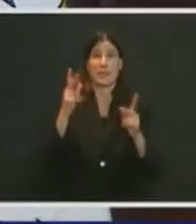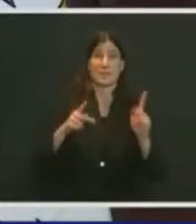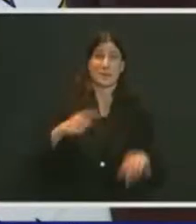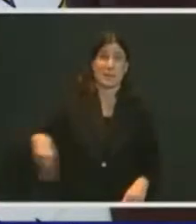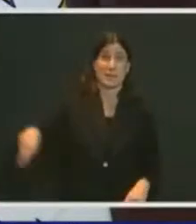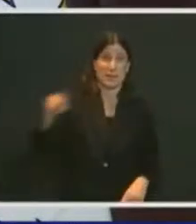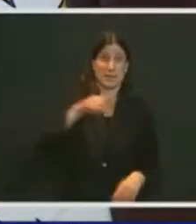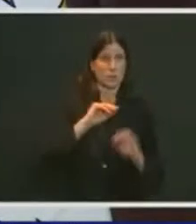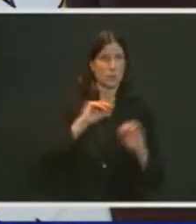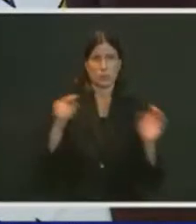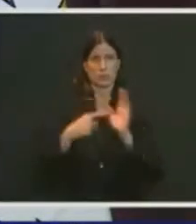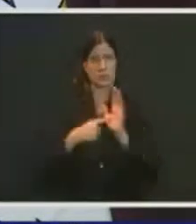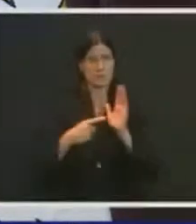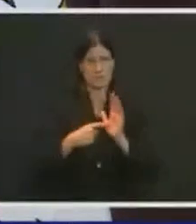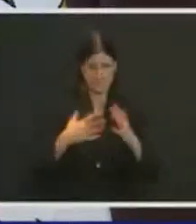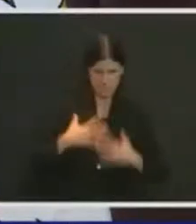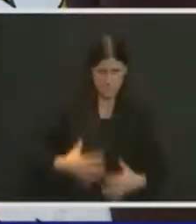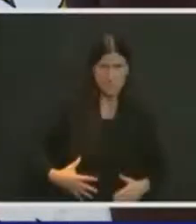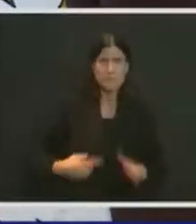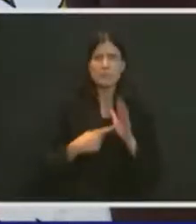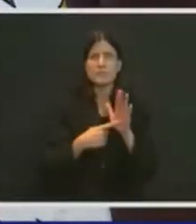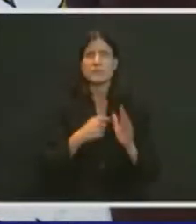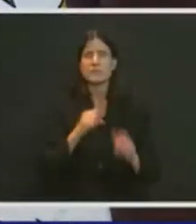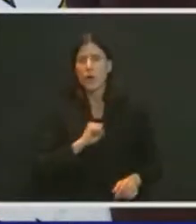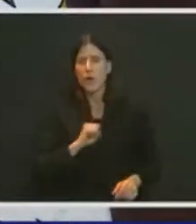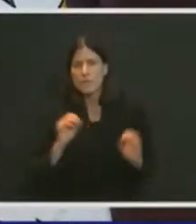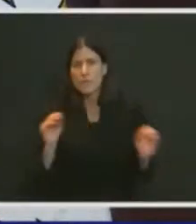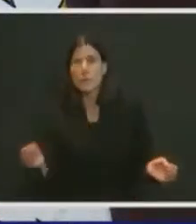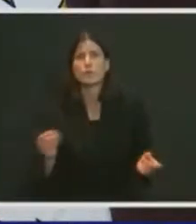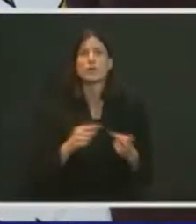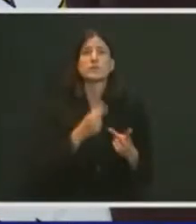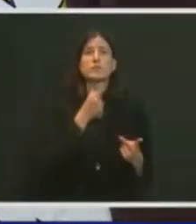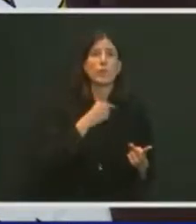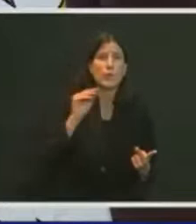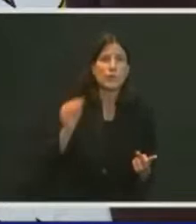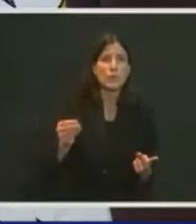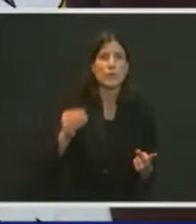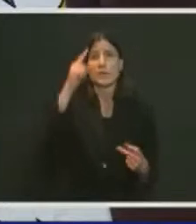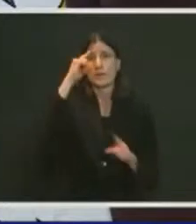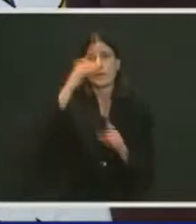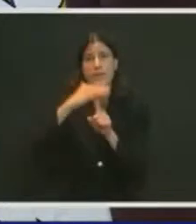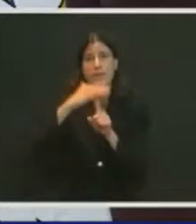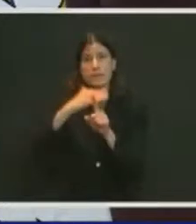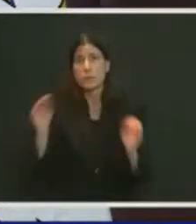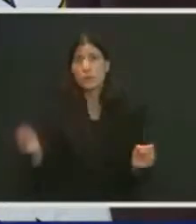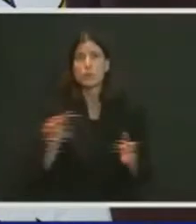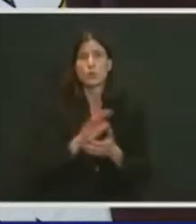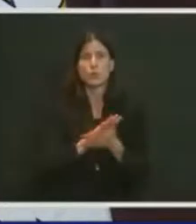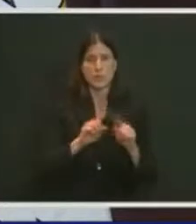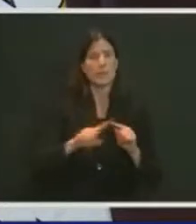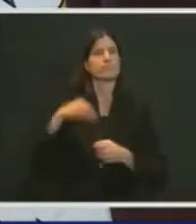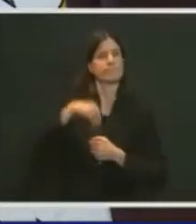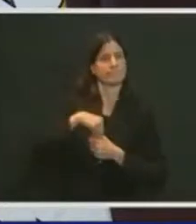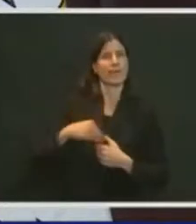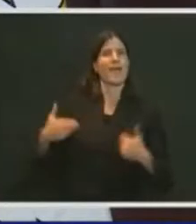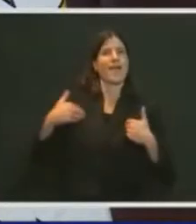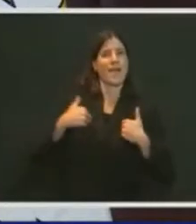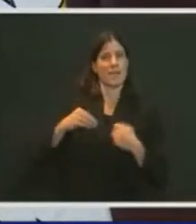there are differing ways that people sort of experience their illness. What you asked